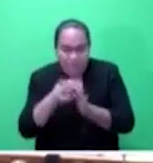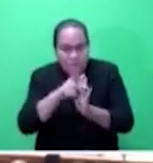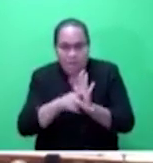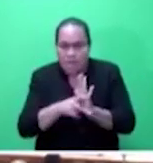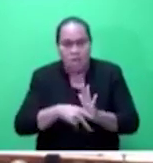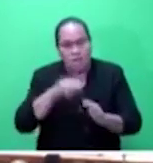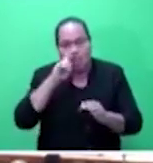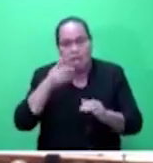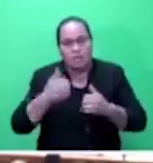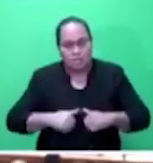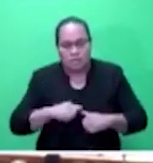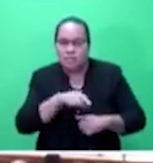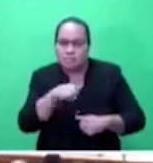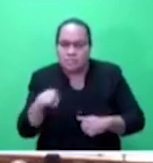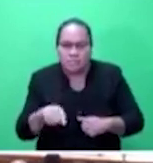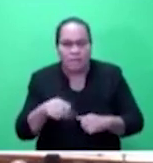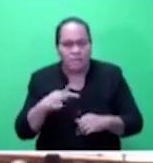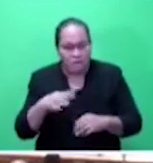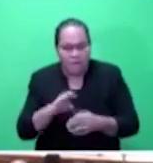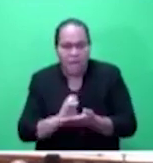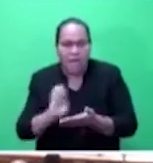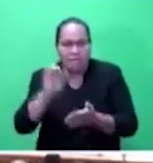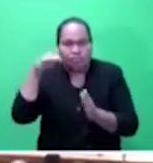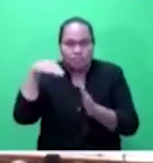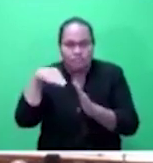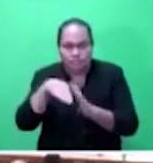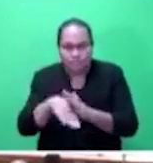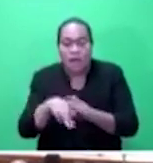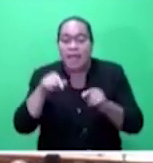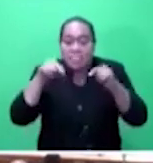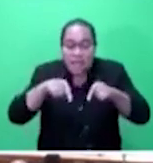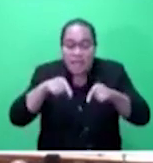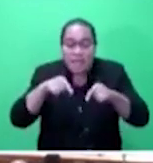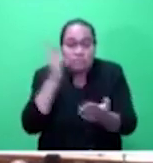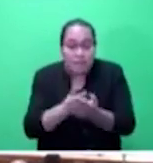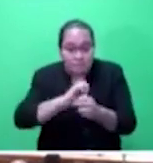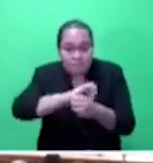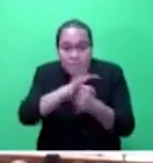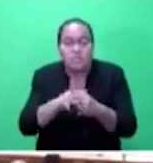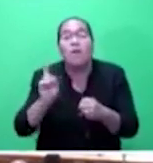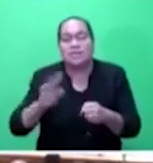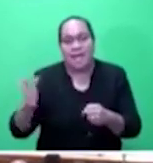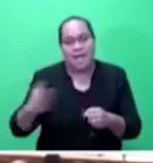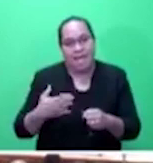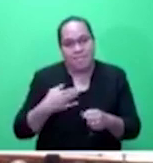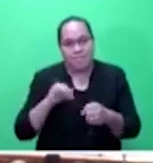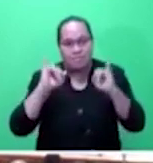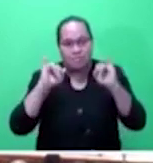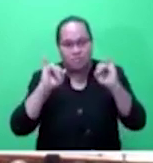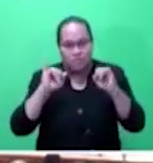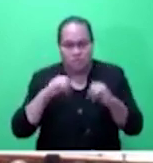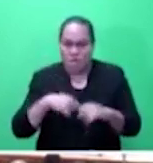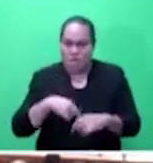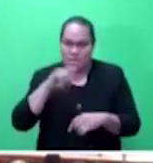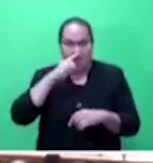any ailing economy. This is first and foremost a crisis of health. Without first winning the war against this virus,